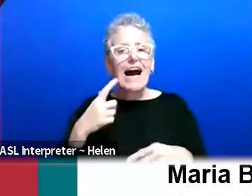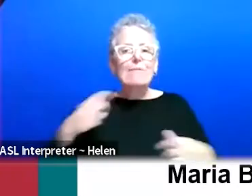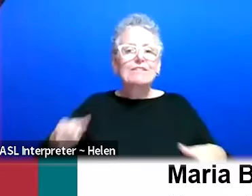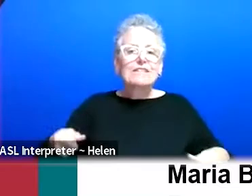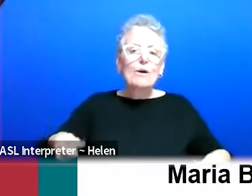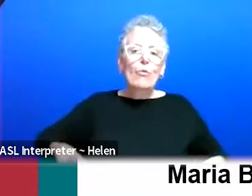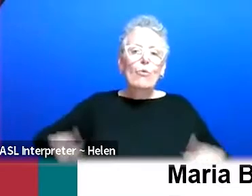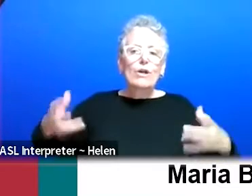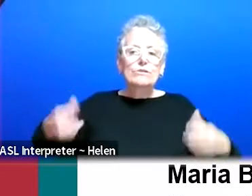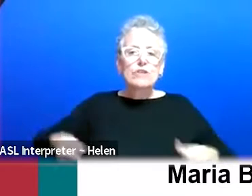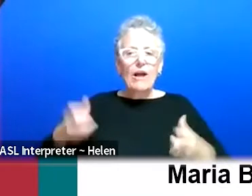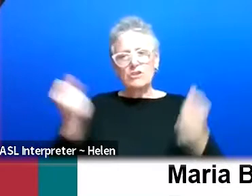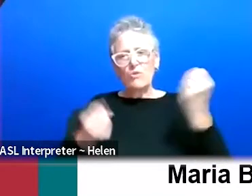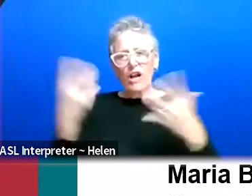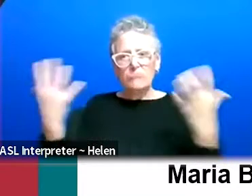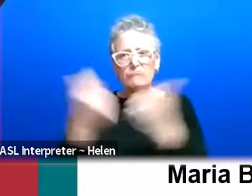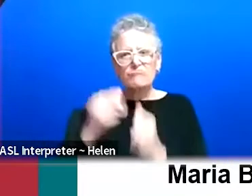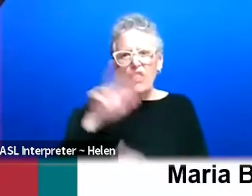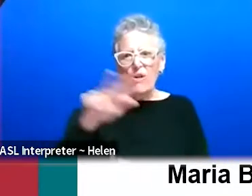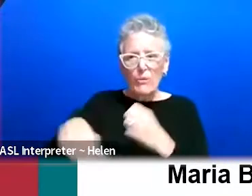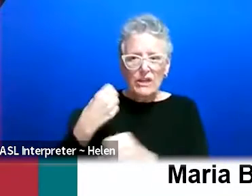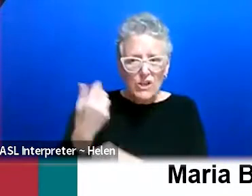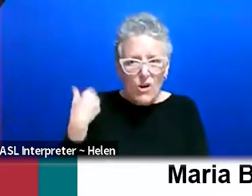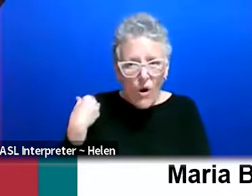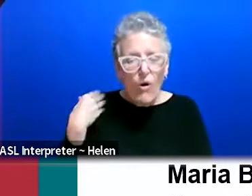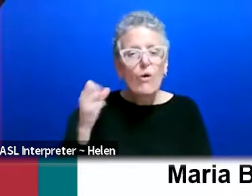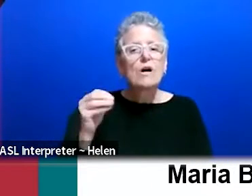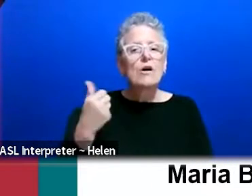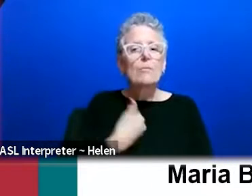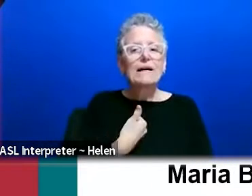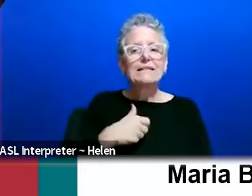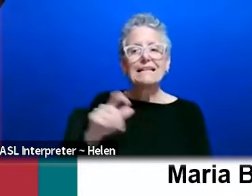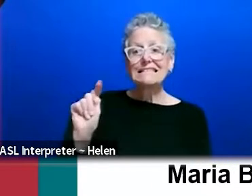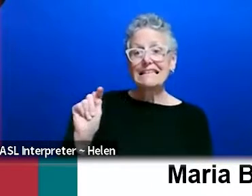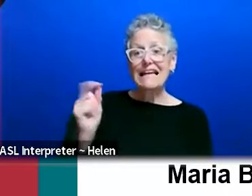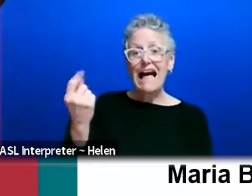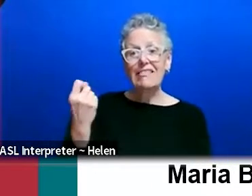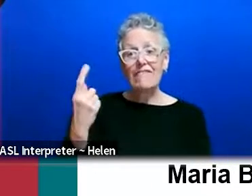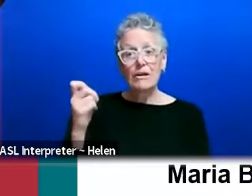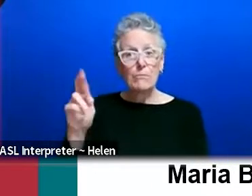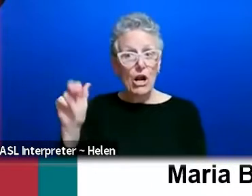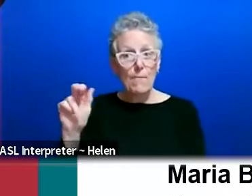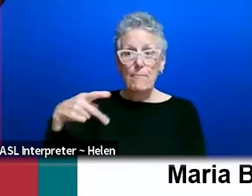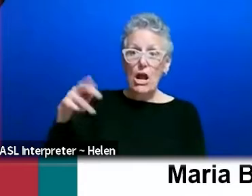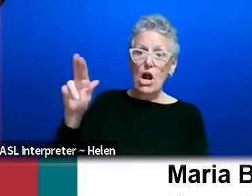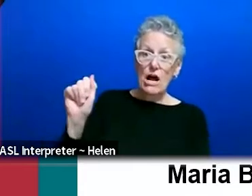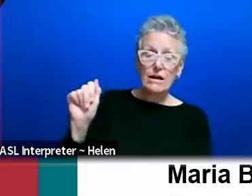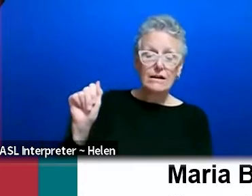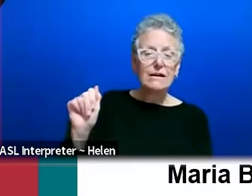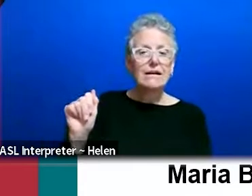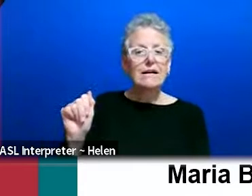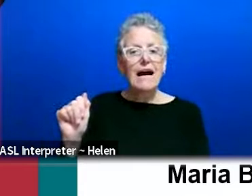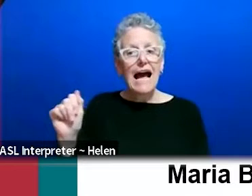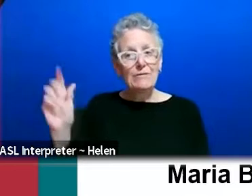a motor vehicle accident about 33 years ago. So I'm a T11 para. I was a